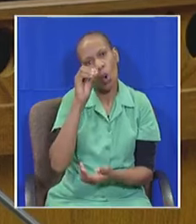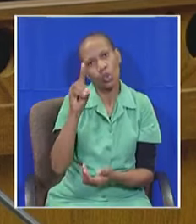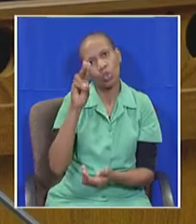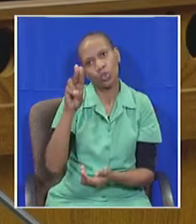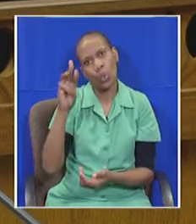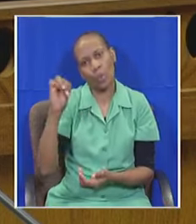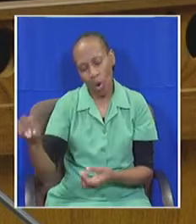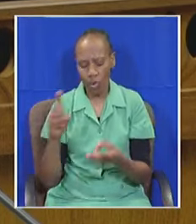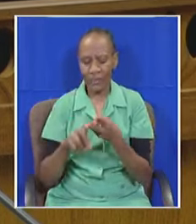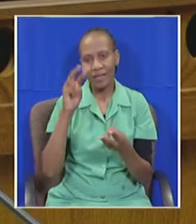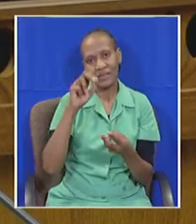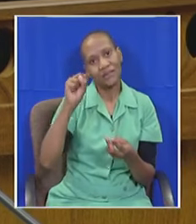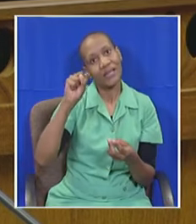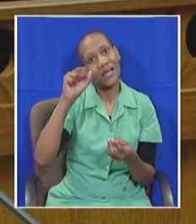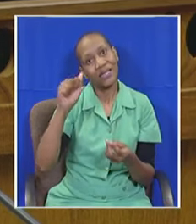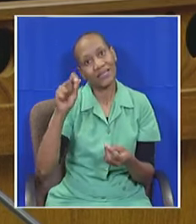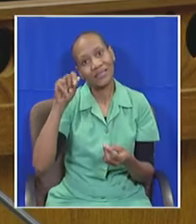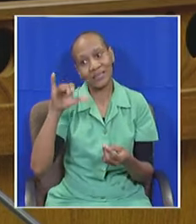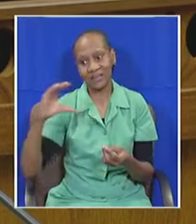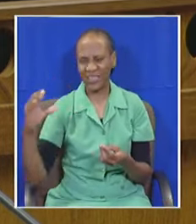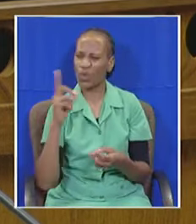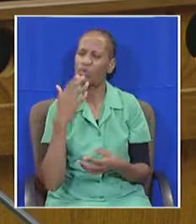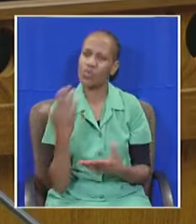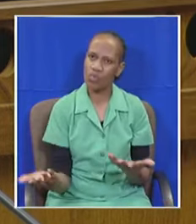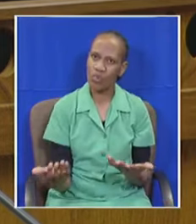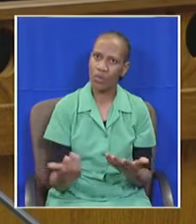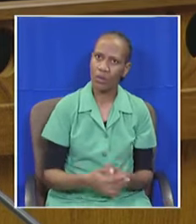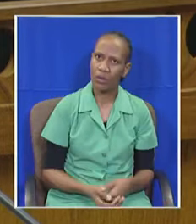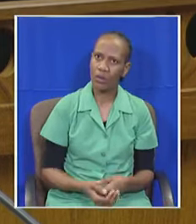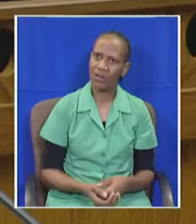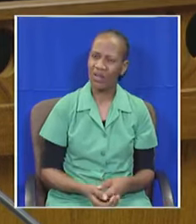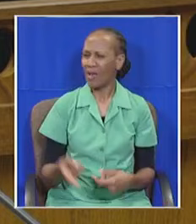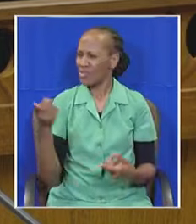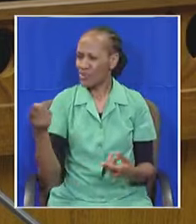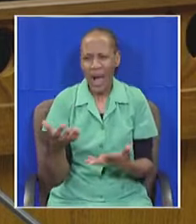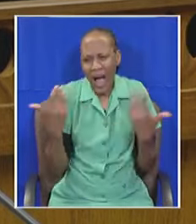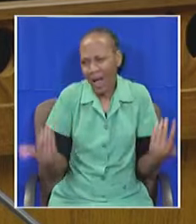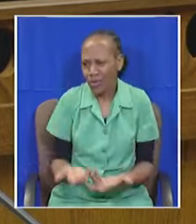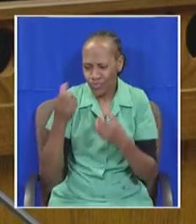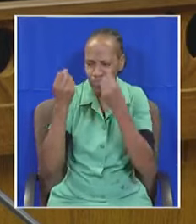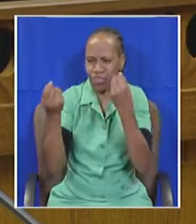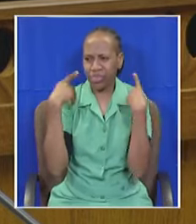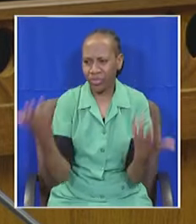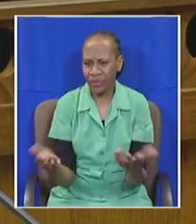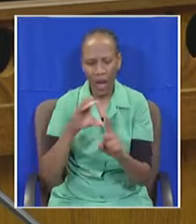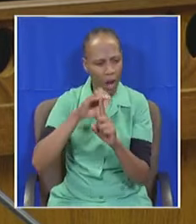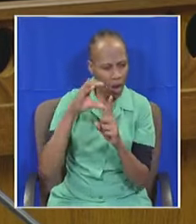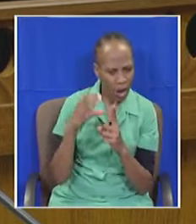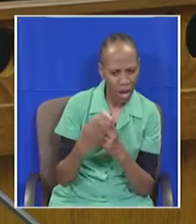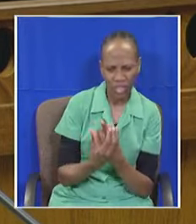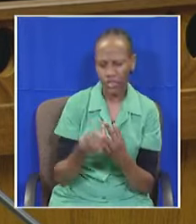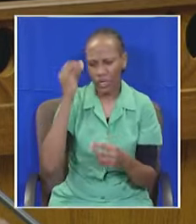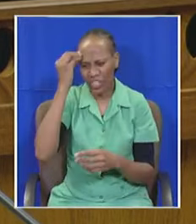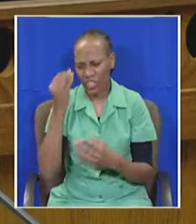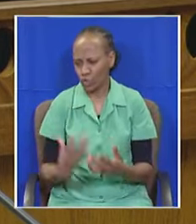C and Questa and many others. But how can you be so out of touch about the cultural interests